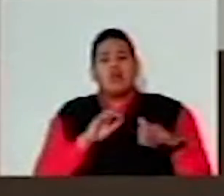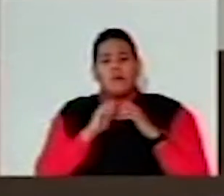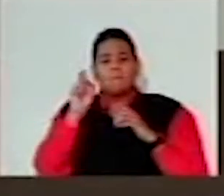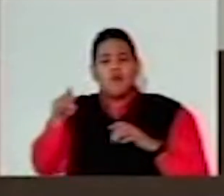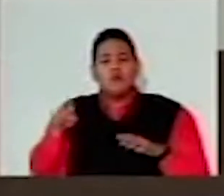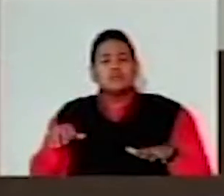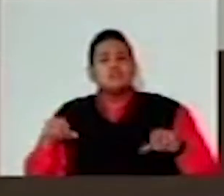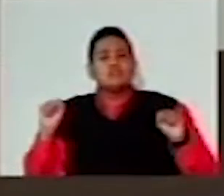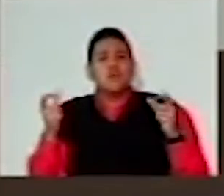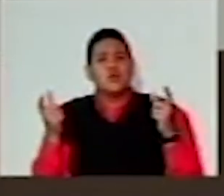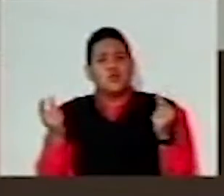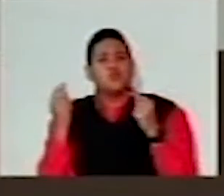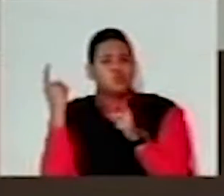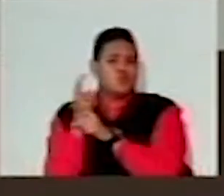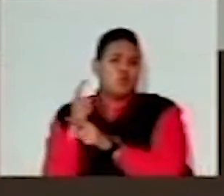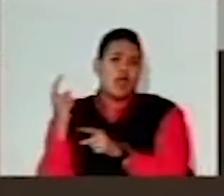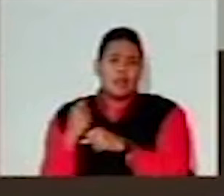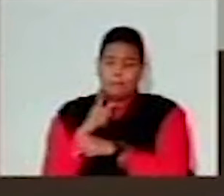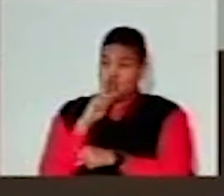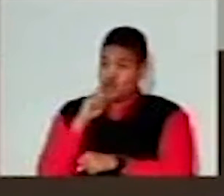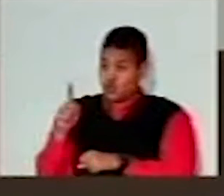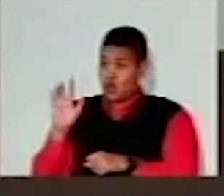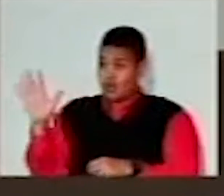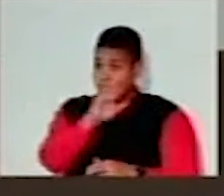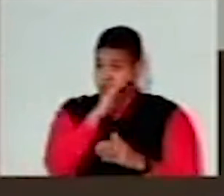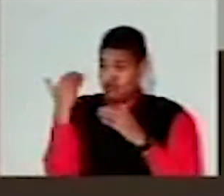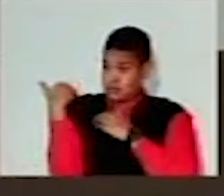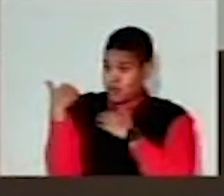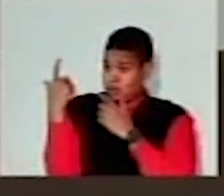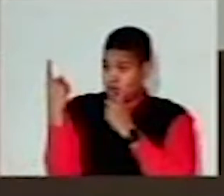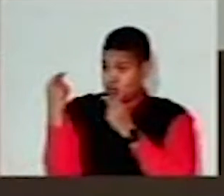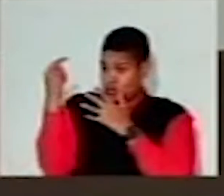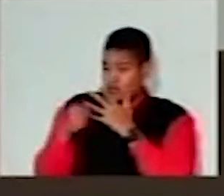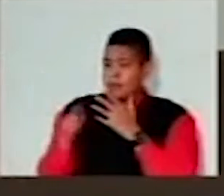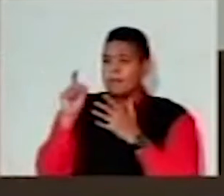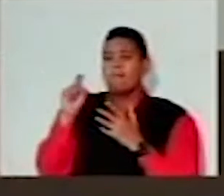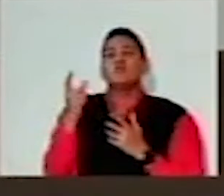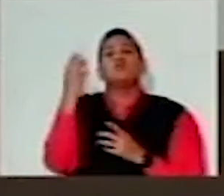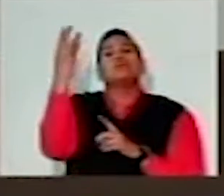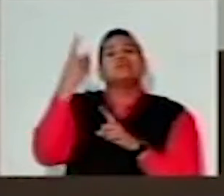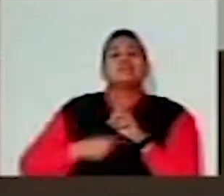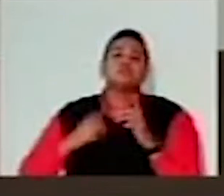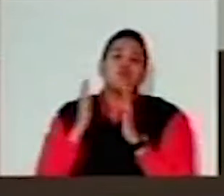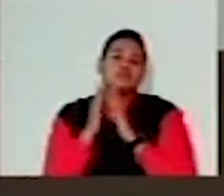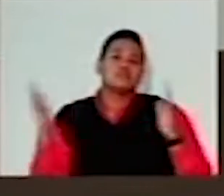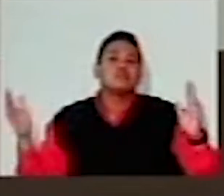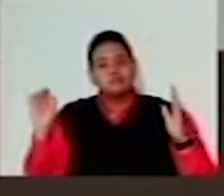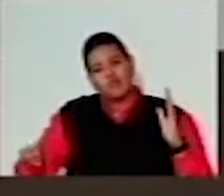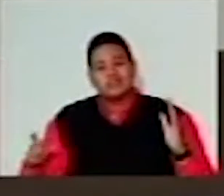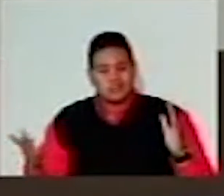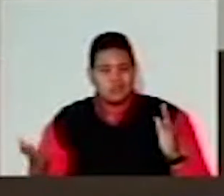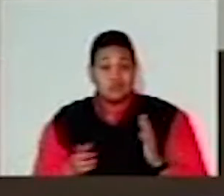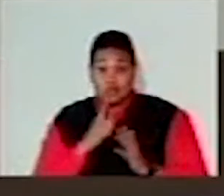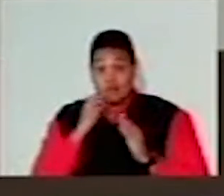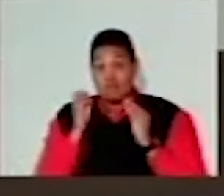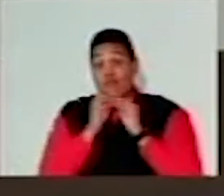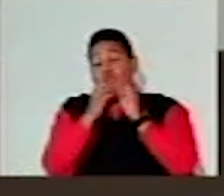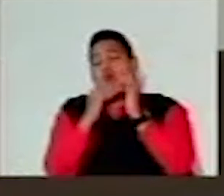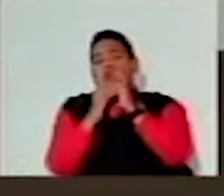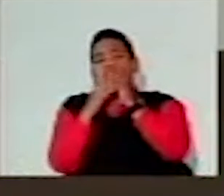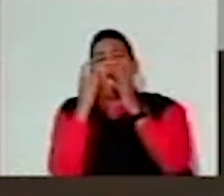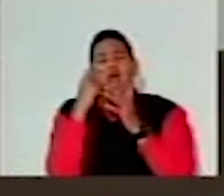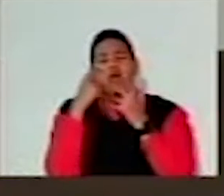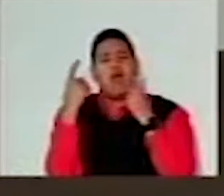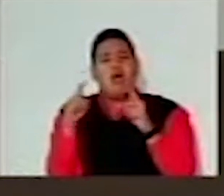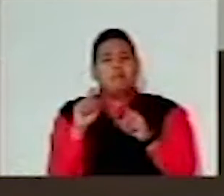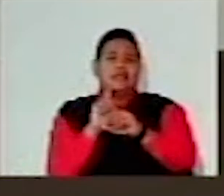their judgments are delivered certainly within 6 months. And more often, within